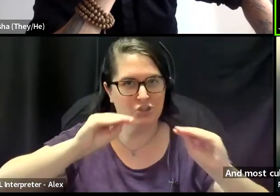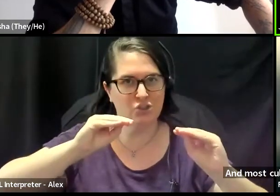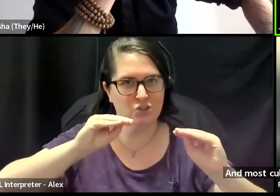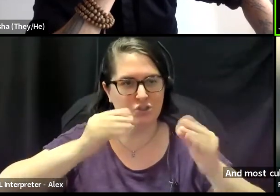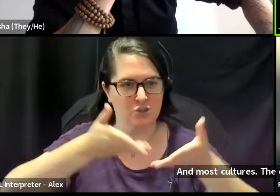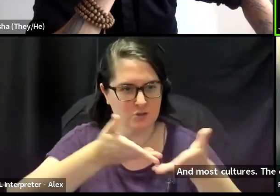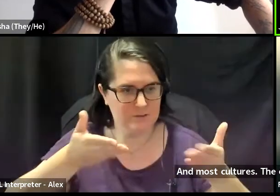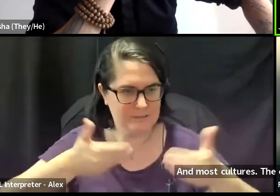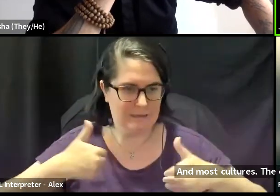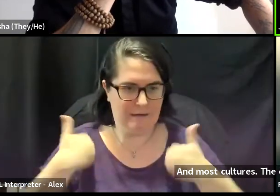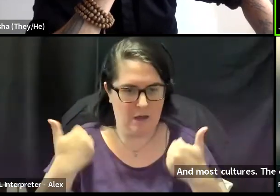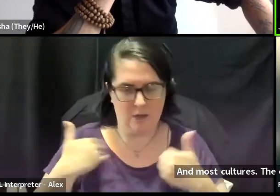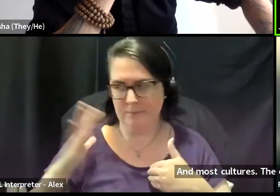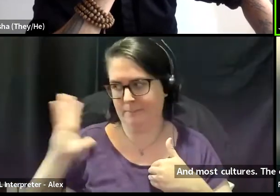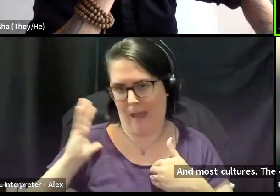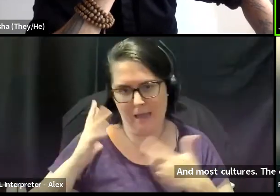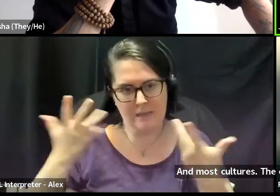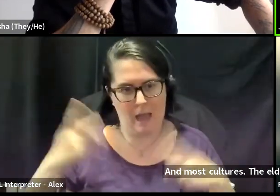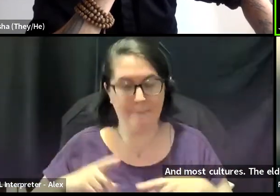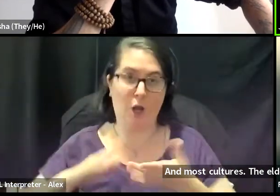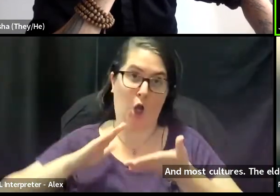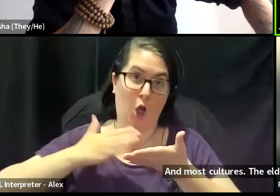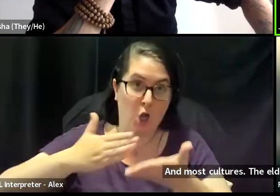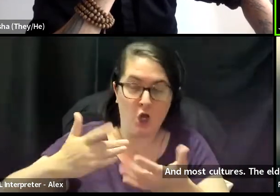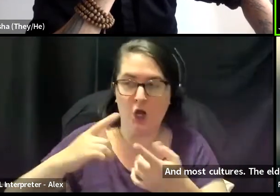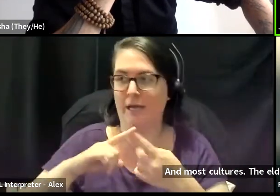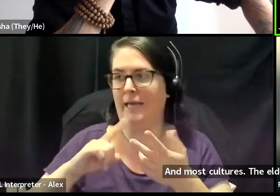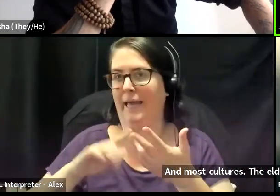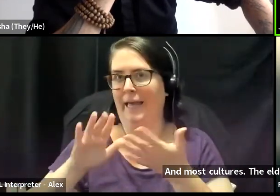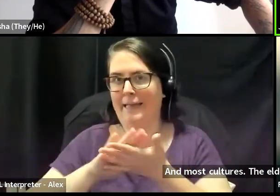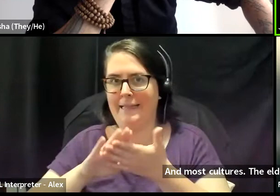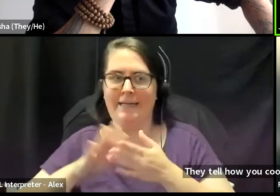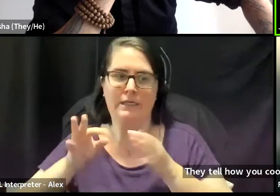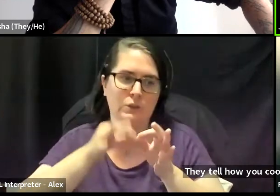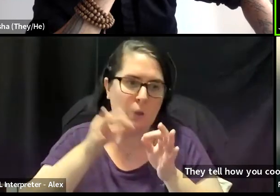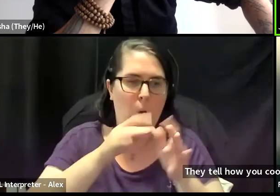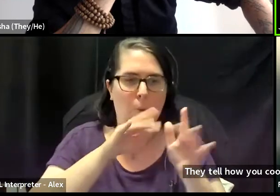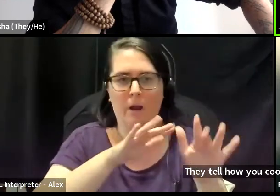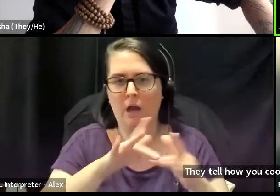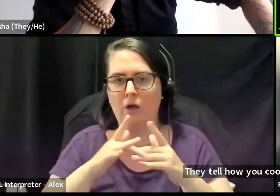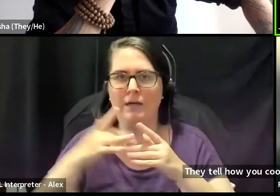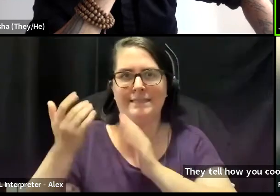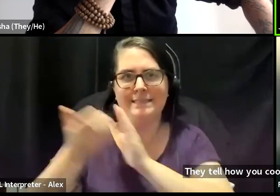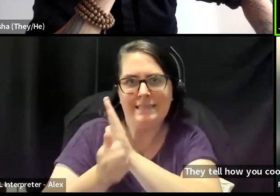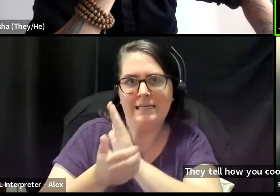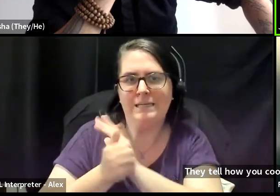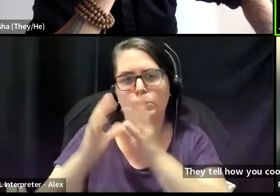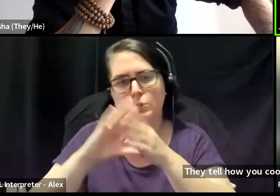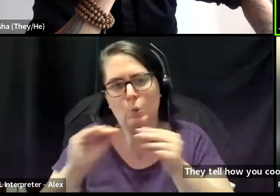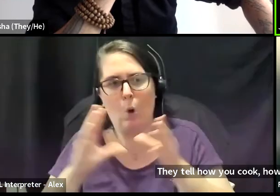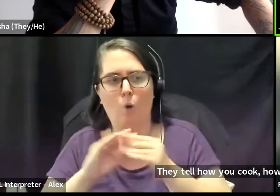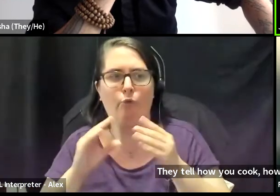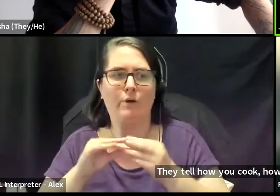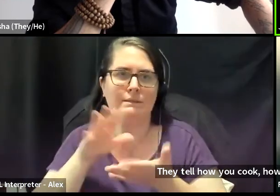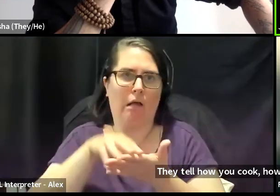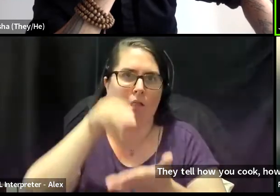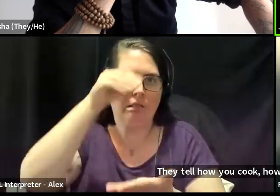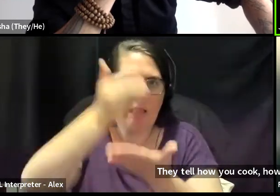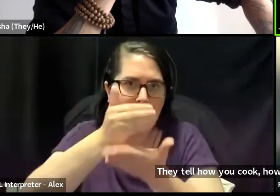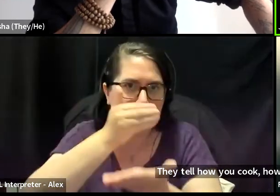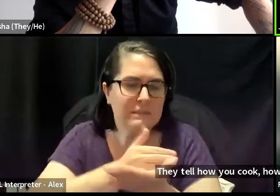the past, they tell how you cook, how you do all of these things. And if they're not there to tell those